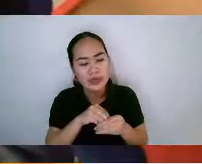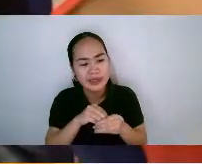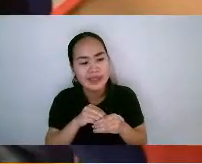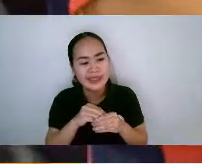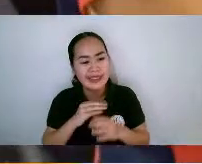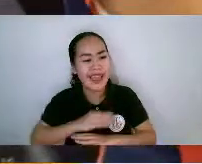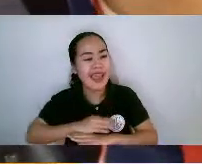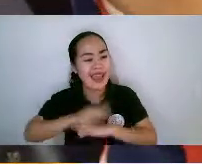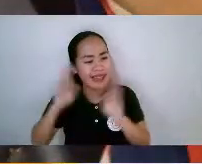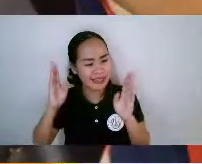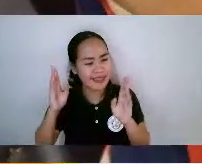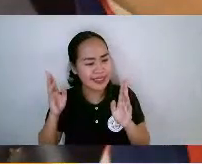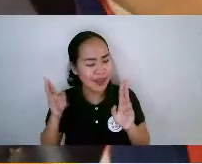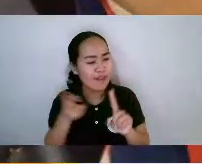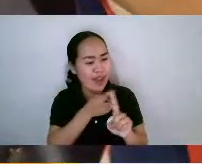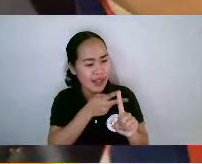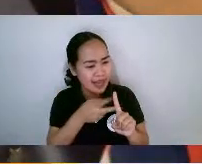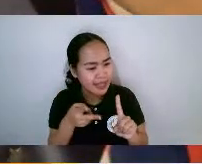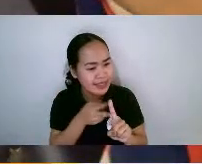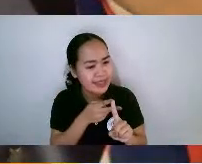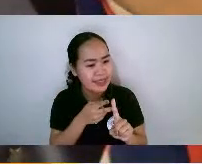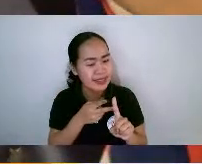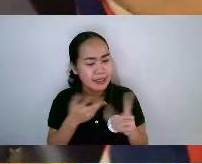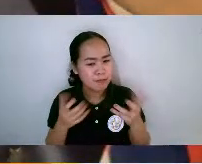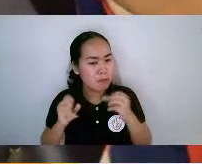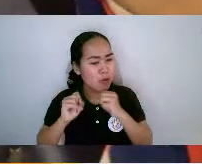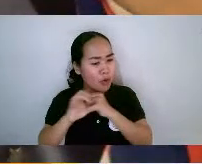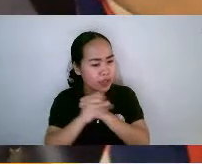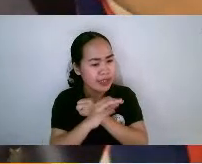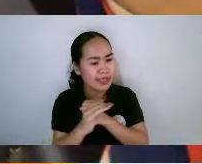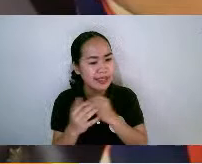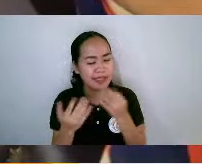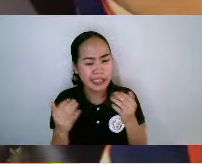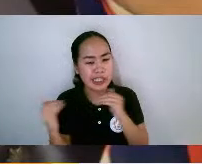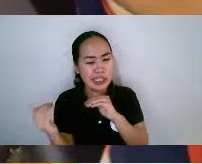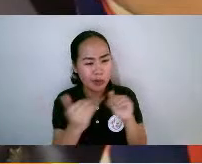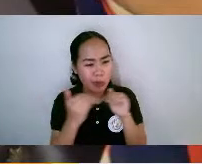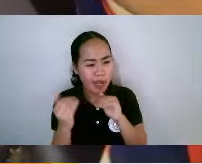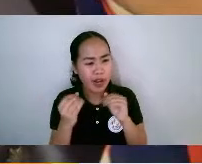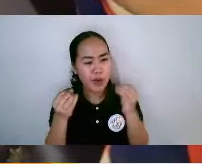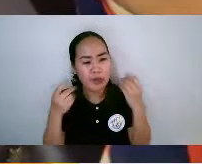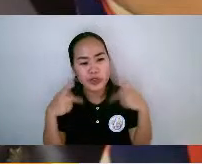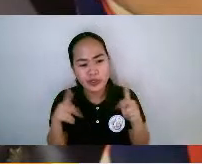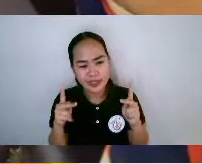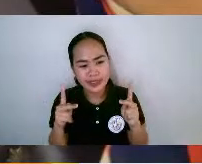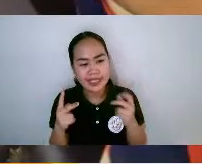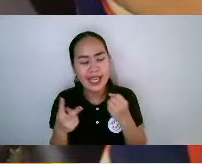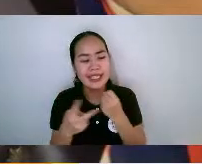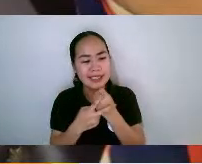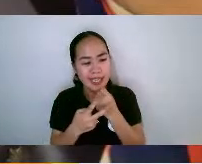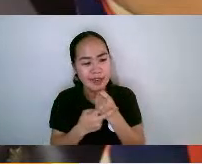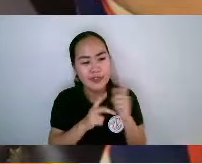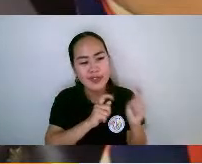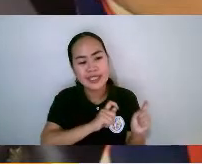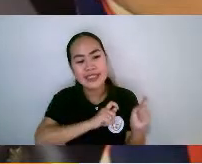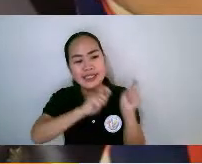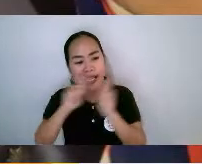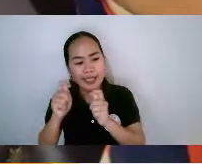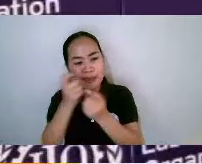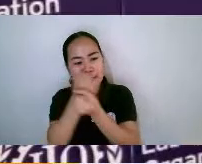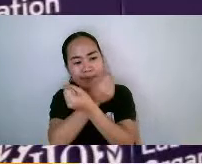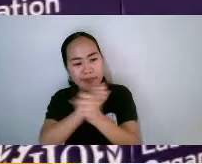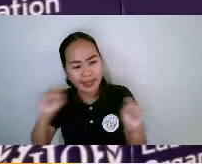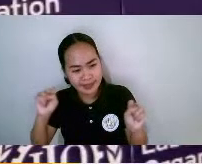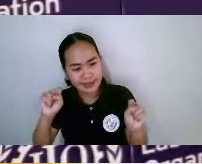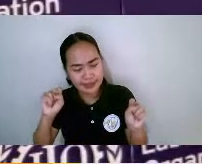violence, promoting fair recruitment, and ensuring safe and fair migration. We have